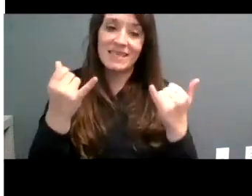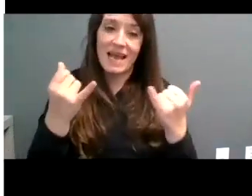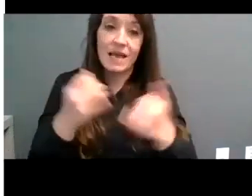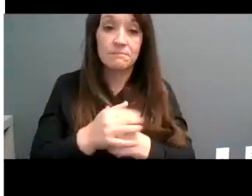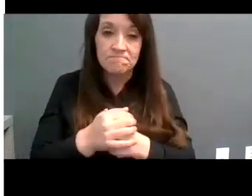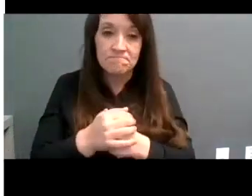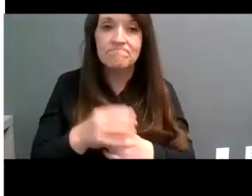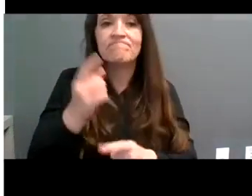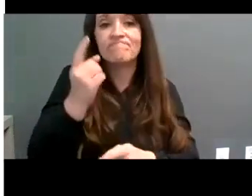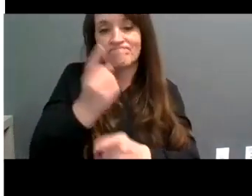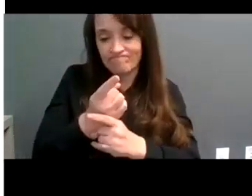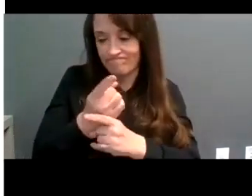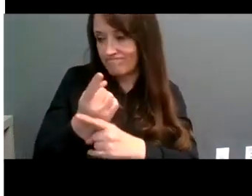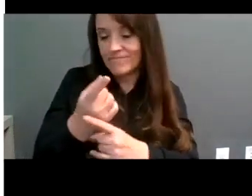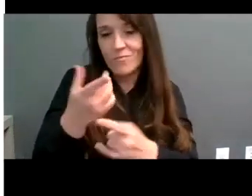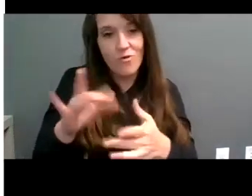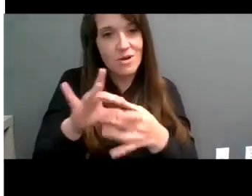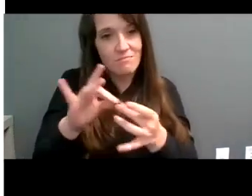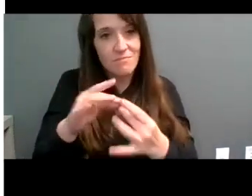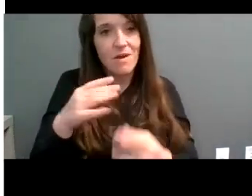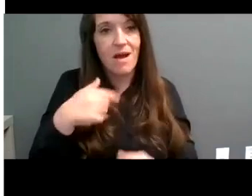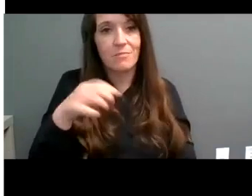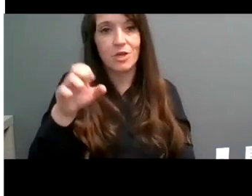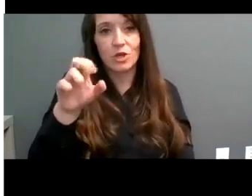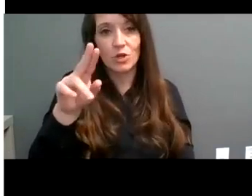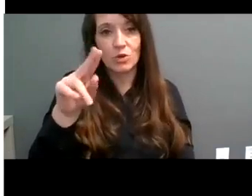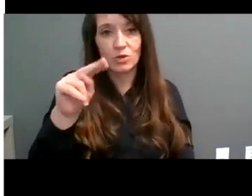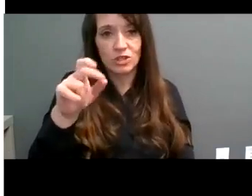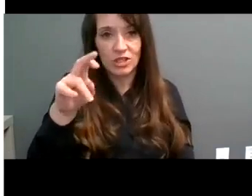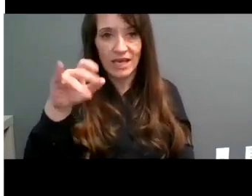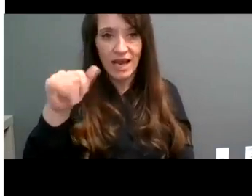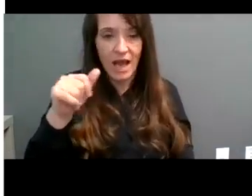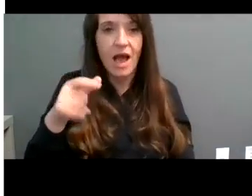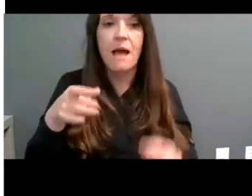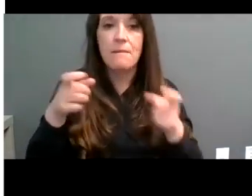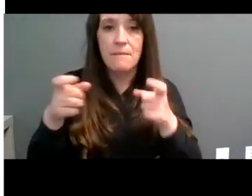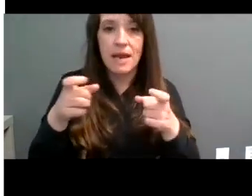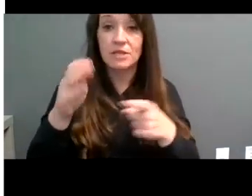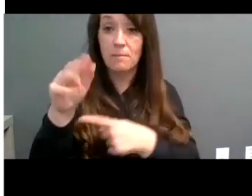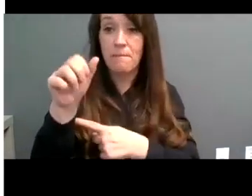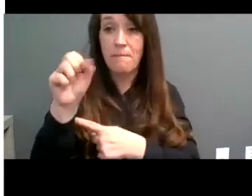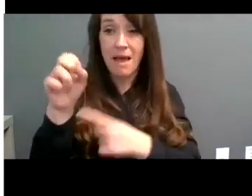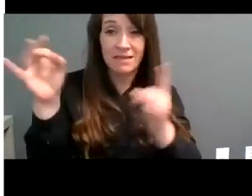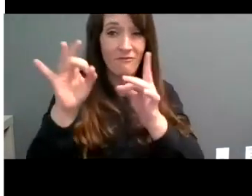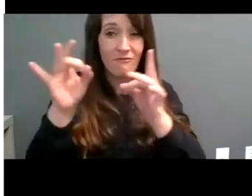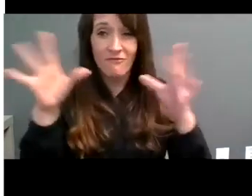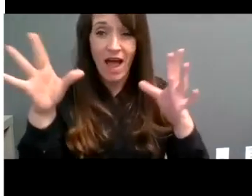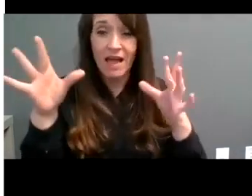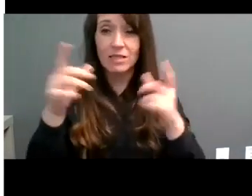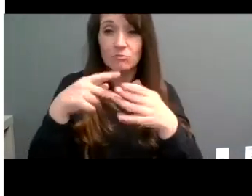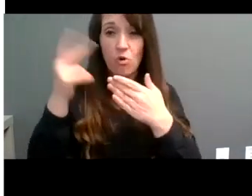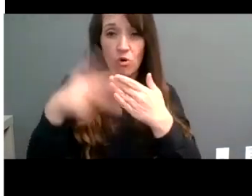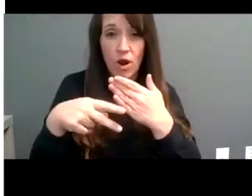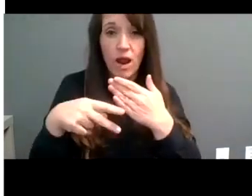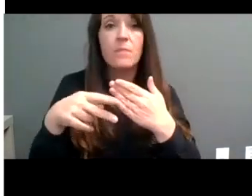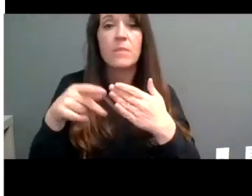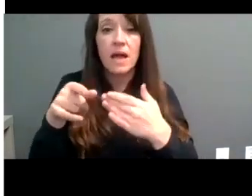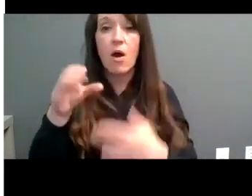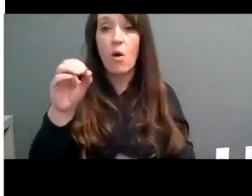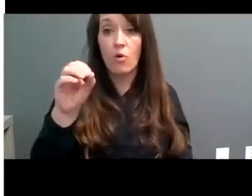am Eugenia, and I manage the Mass Violence Program at OVC. For those of you who have not heard about it,